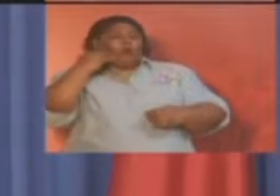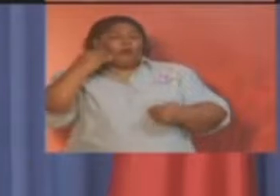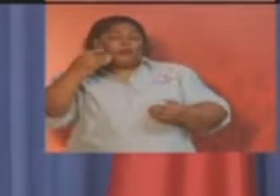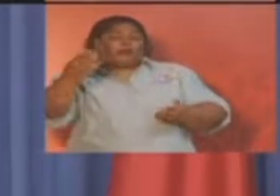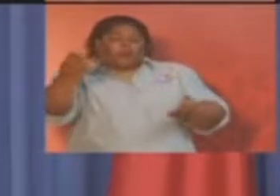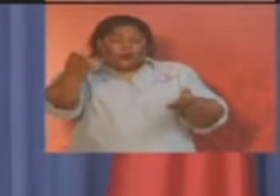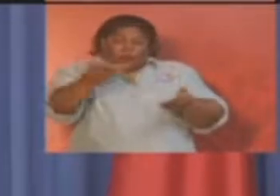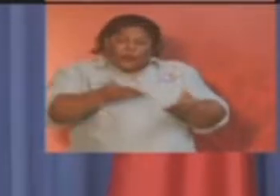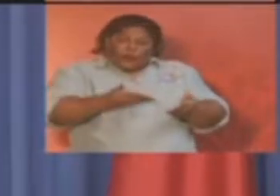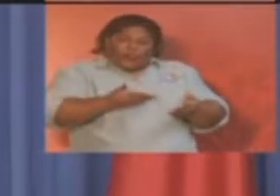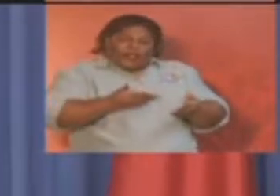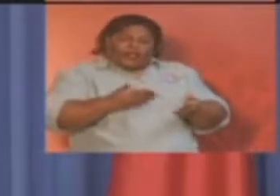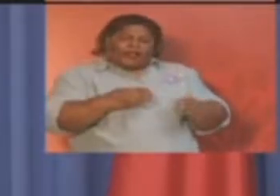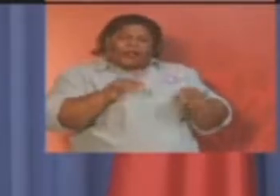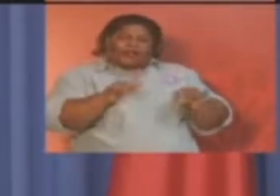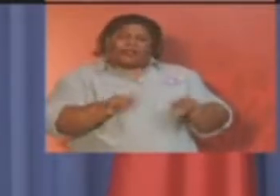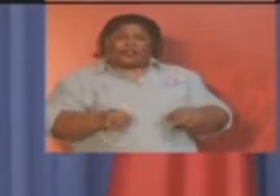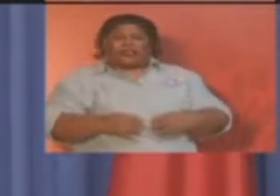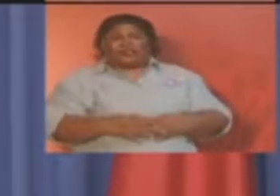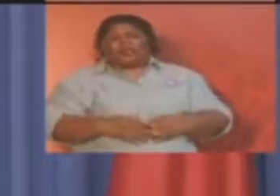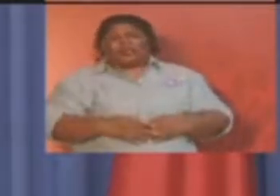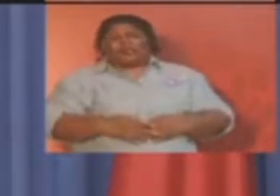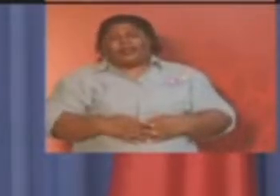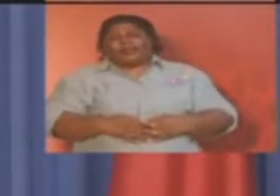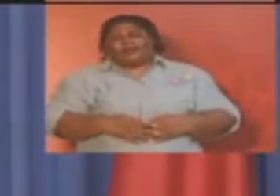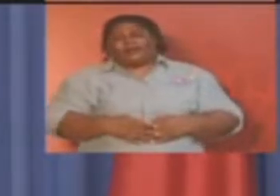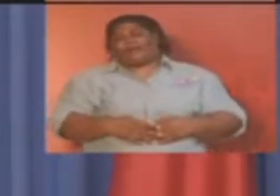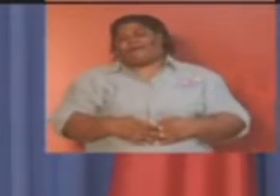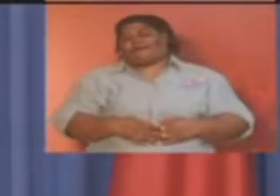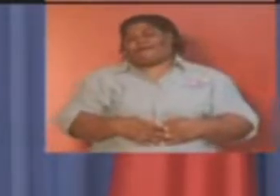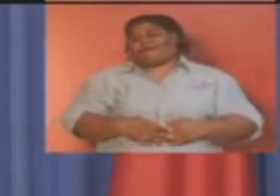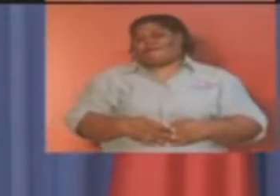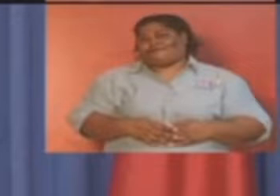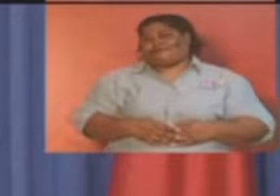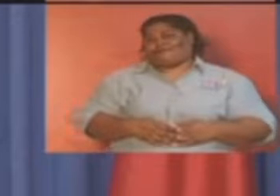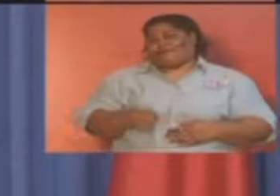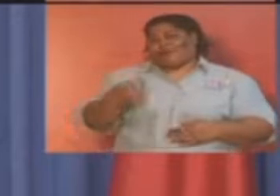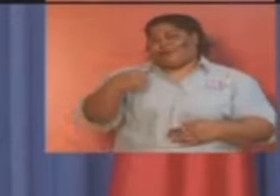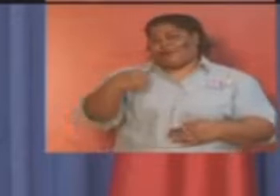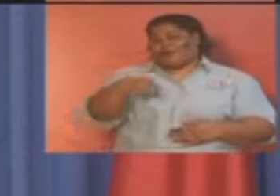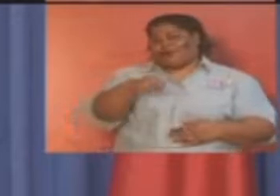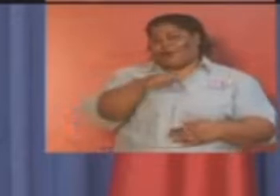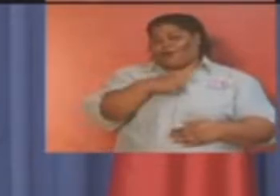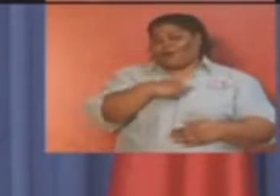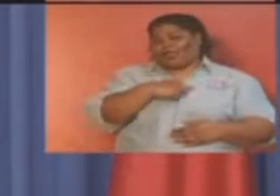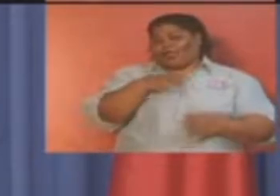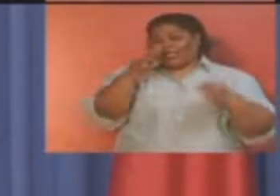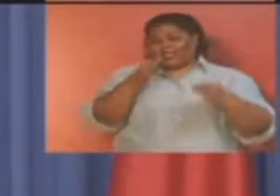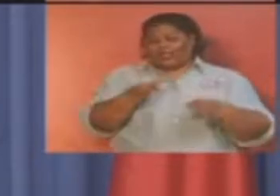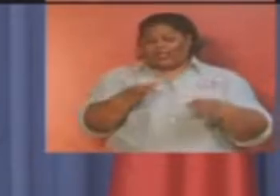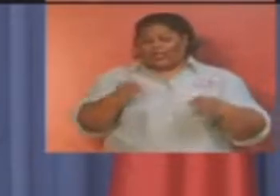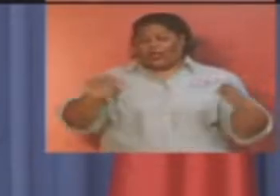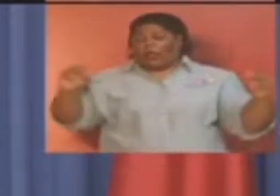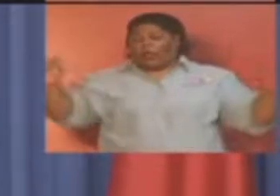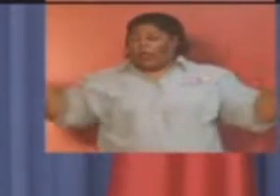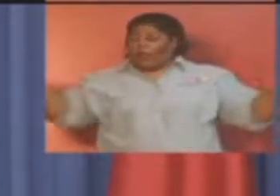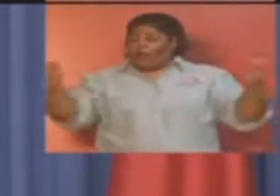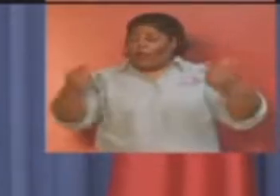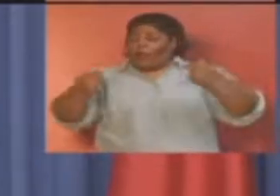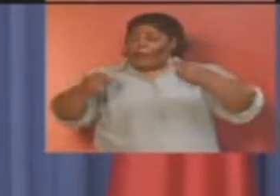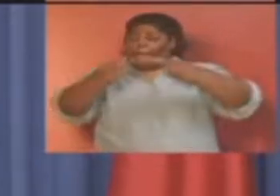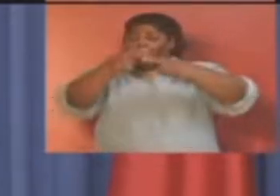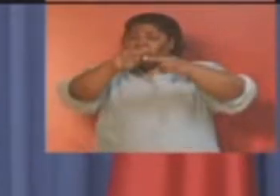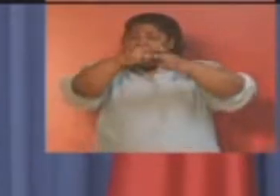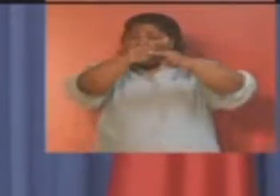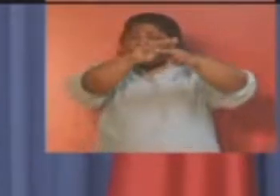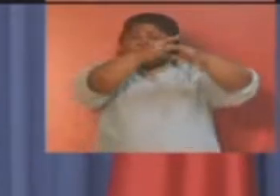is allowed. We have specifically taken out at this time all construction. So on the last occasion, when we were